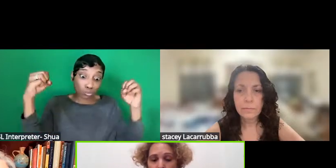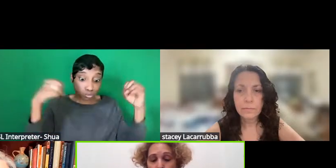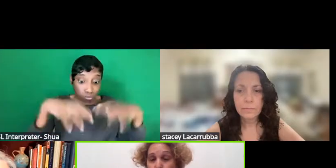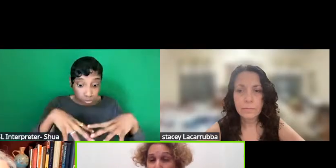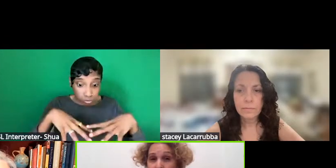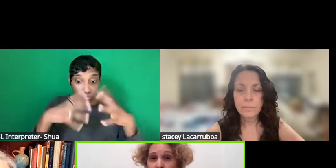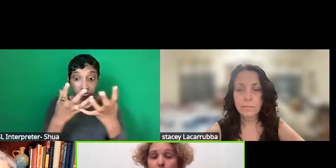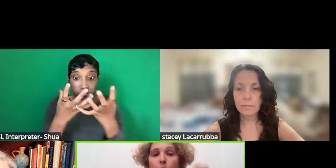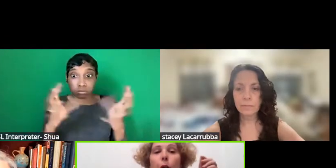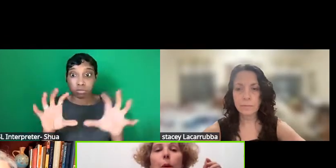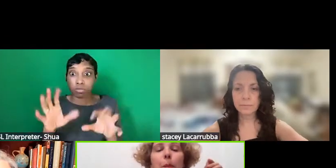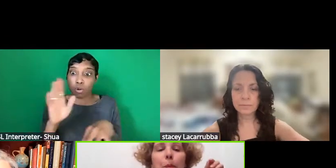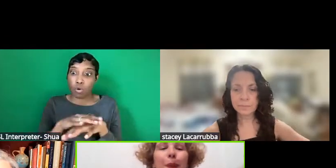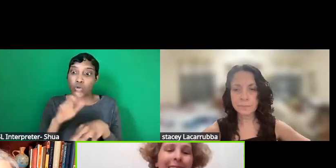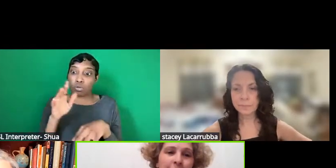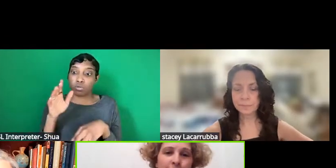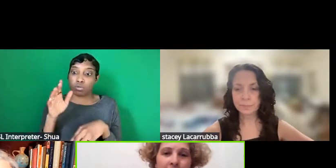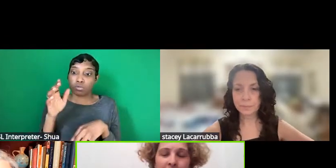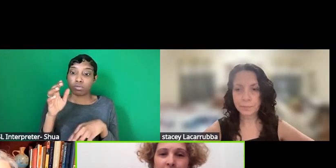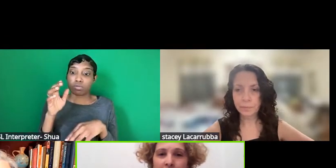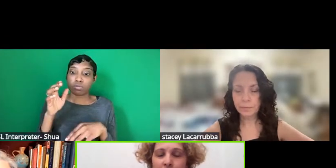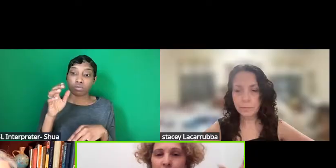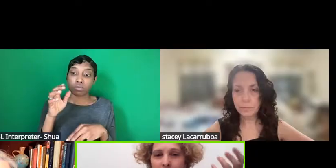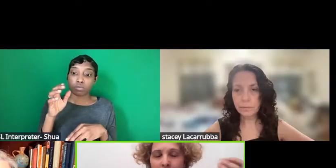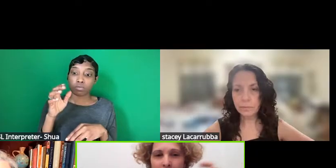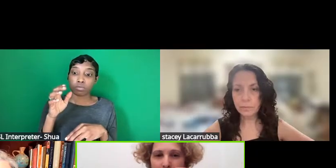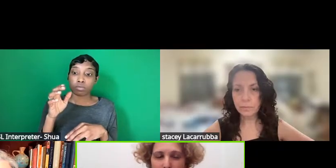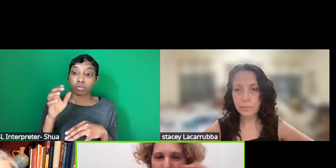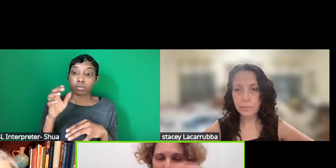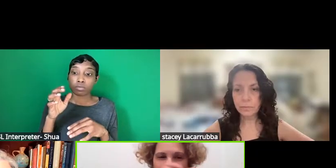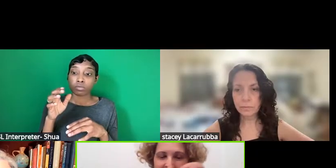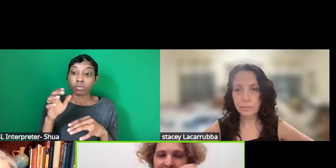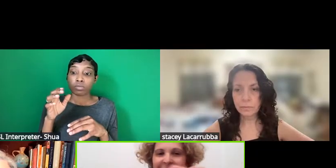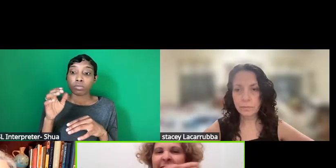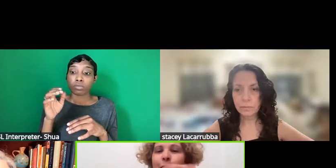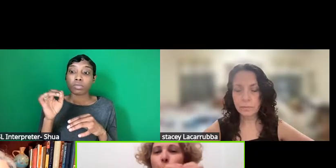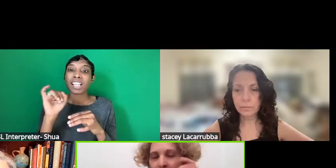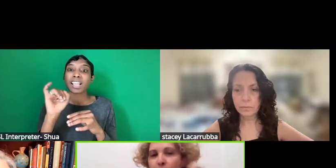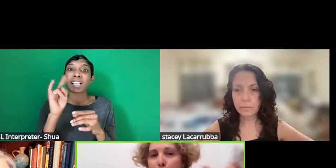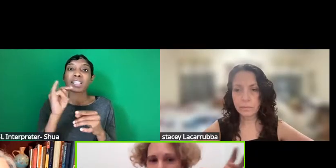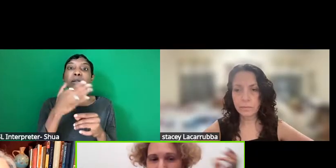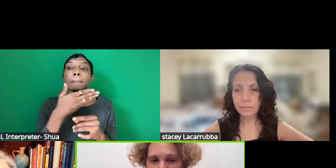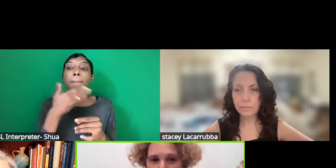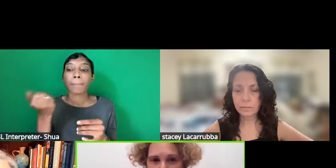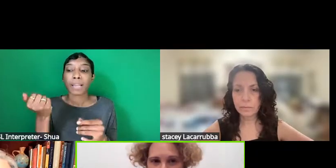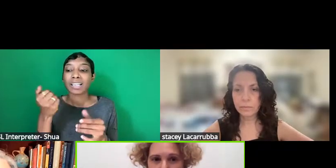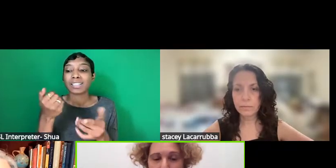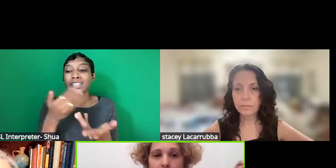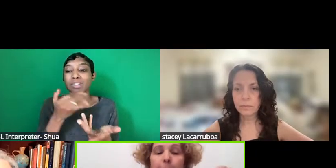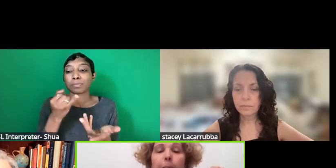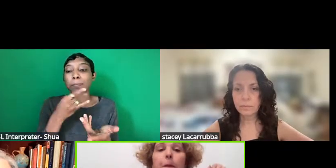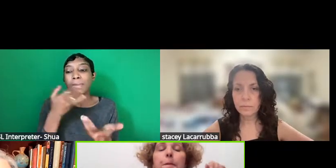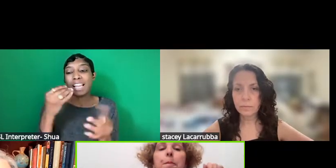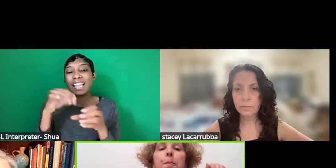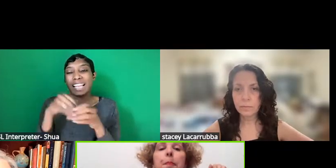your screen. But I find this is kind of it's better to get it in with the mix if you